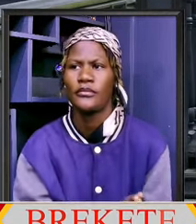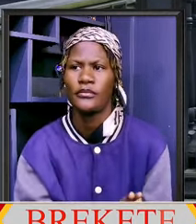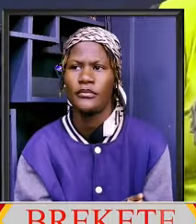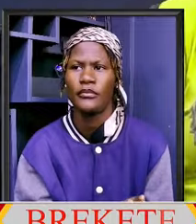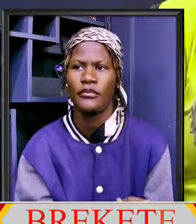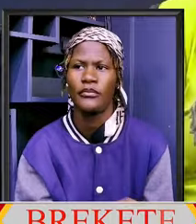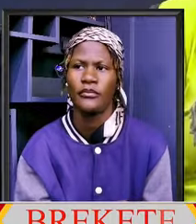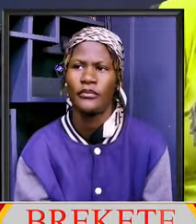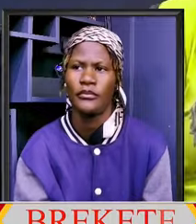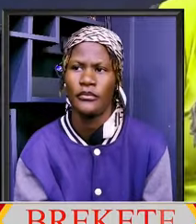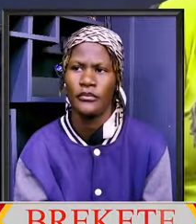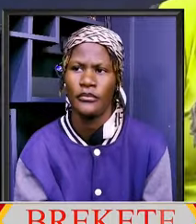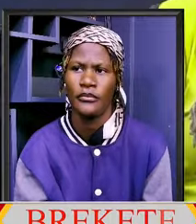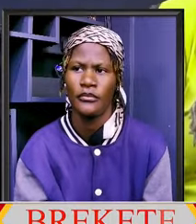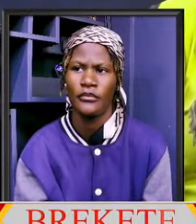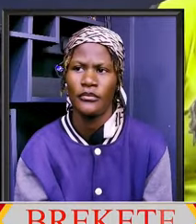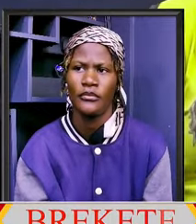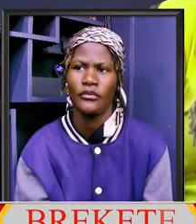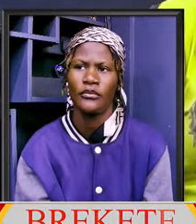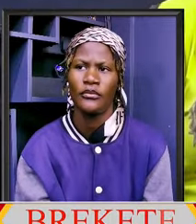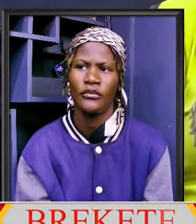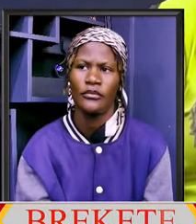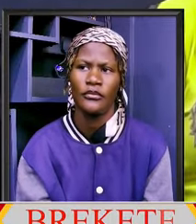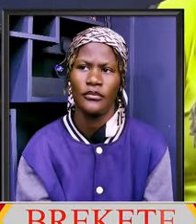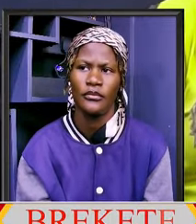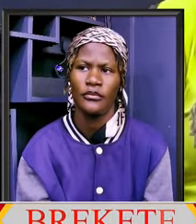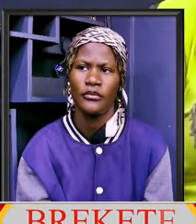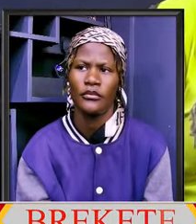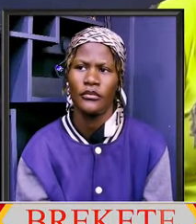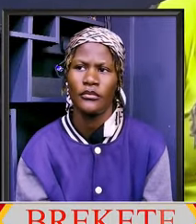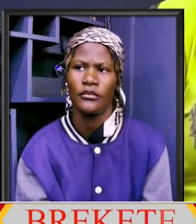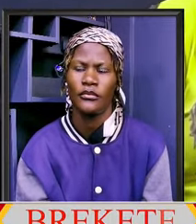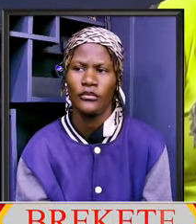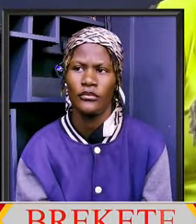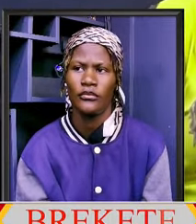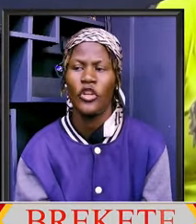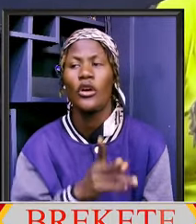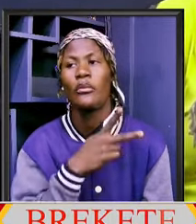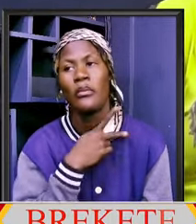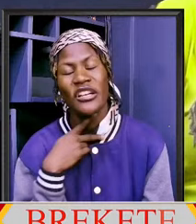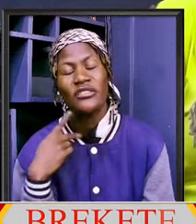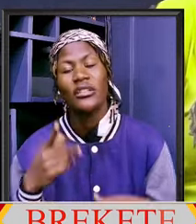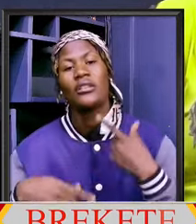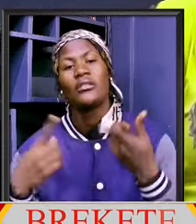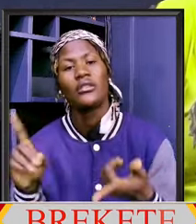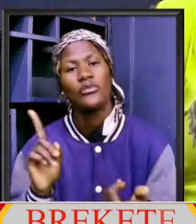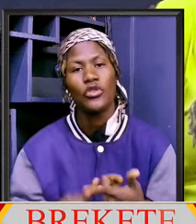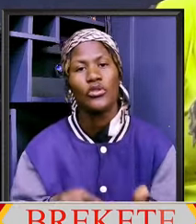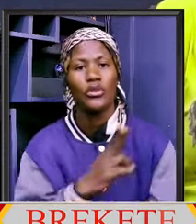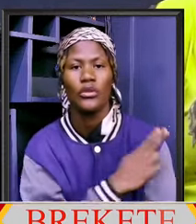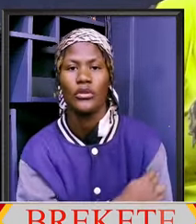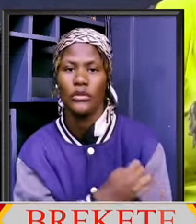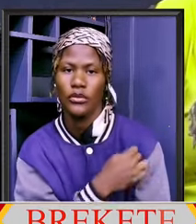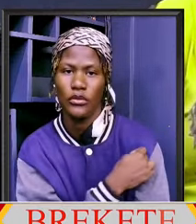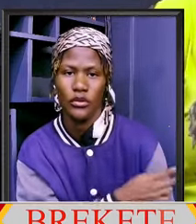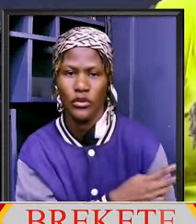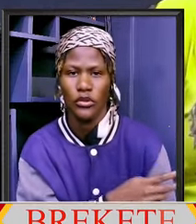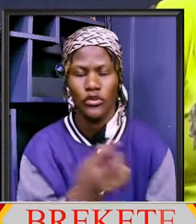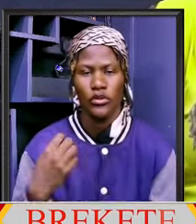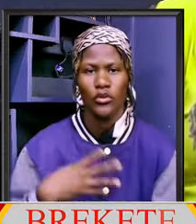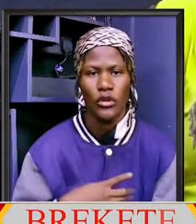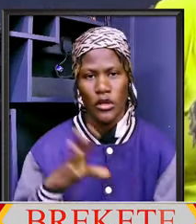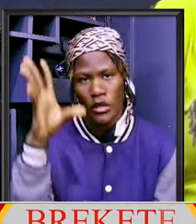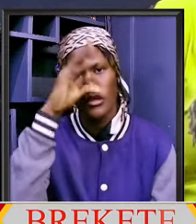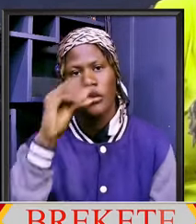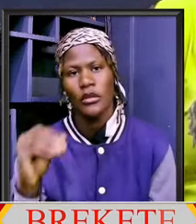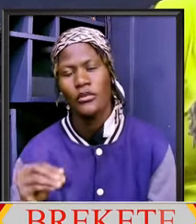The number I take go. Now one pastor take me in there. As he take me in there, the Oyibo collect